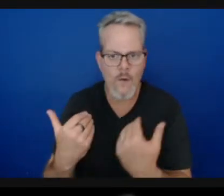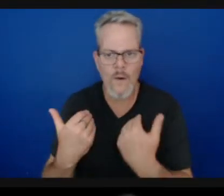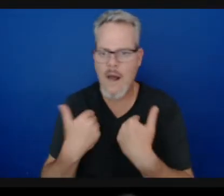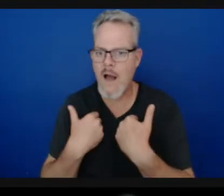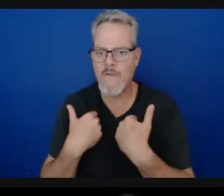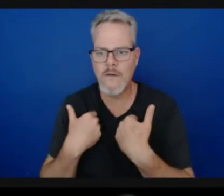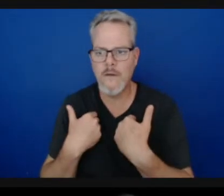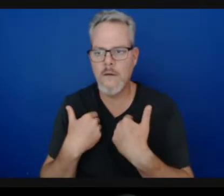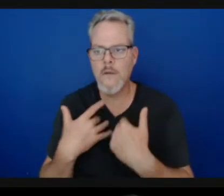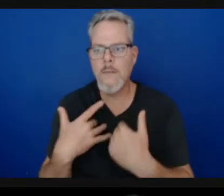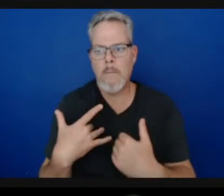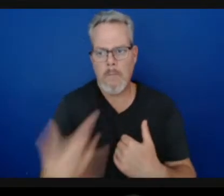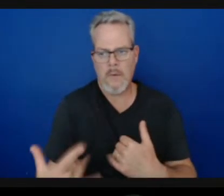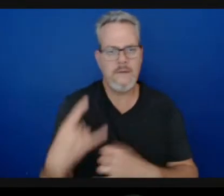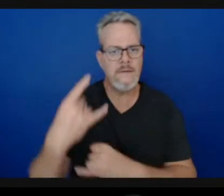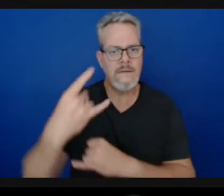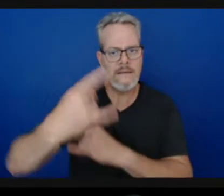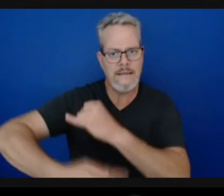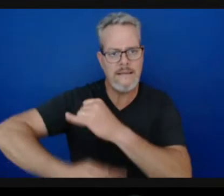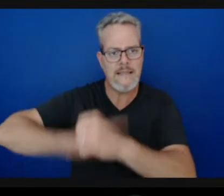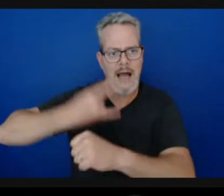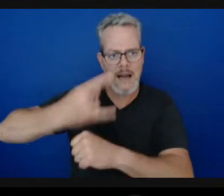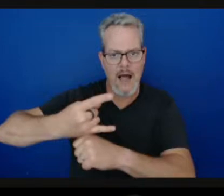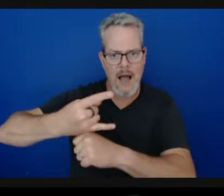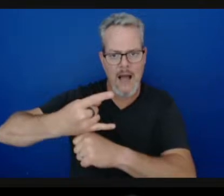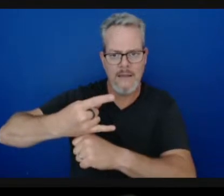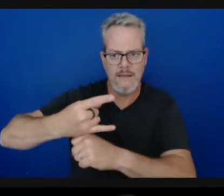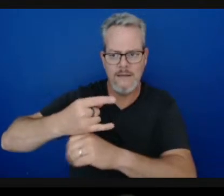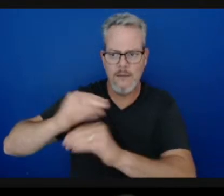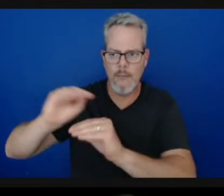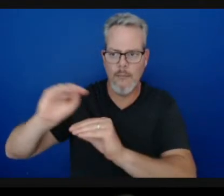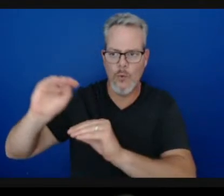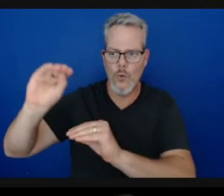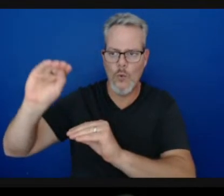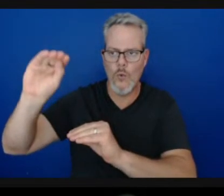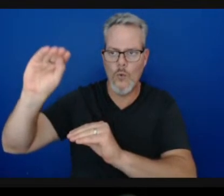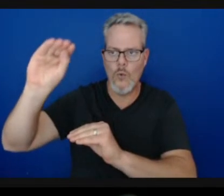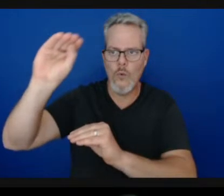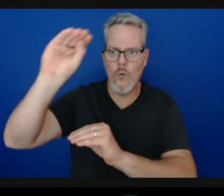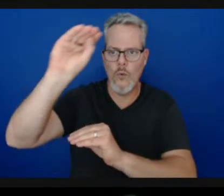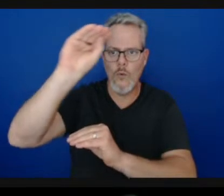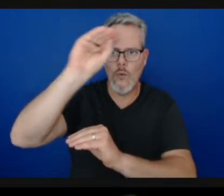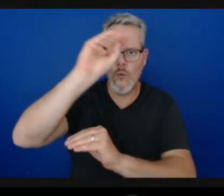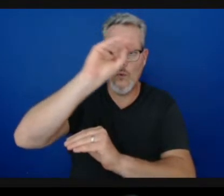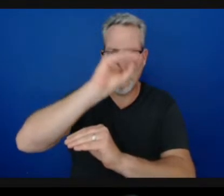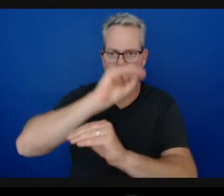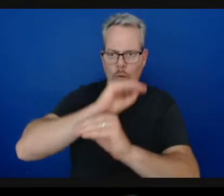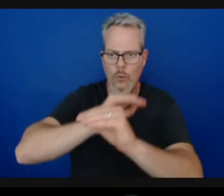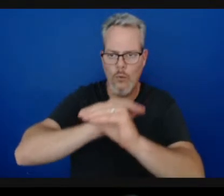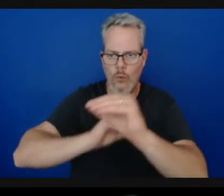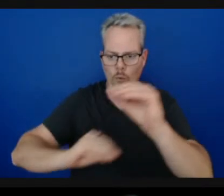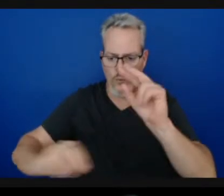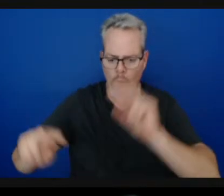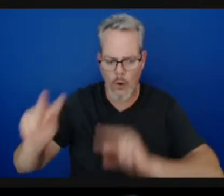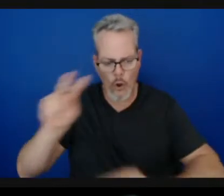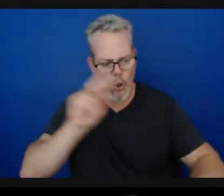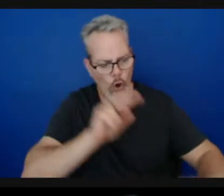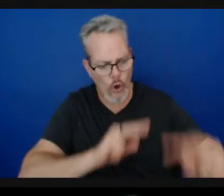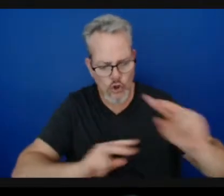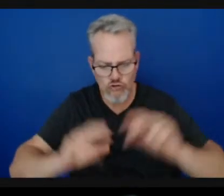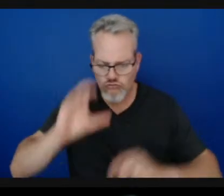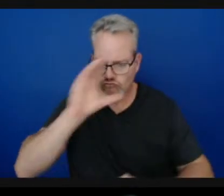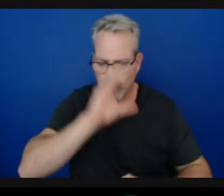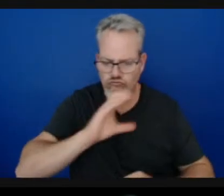the satellite's like traveling in a direction, something like this, and it's looking from an angle off the side, something like